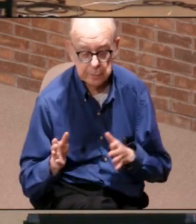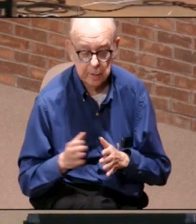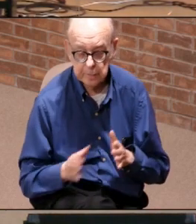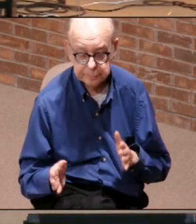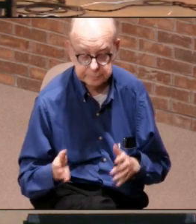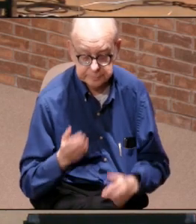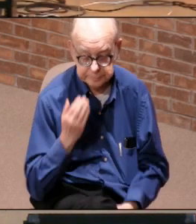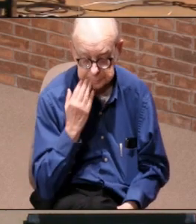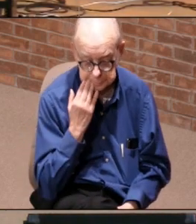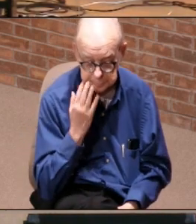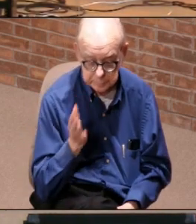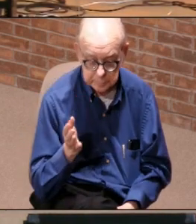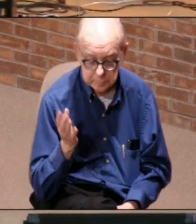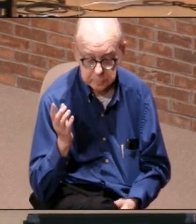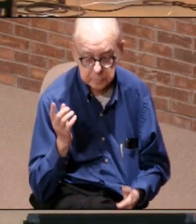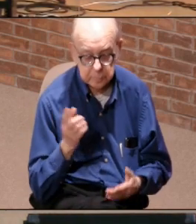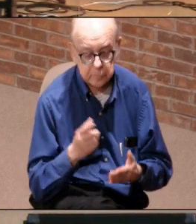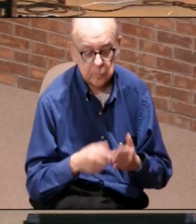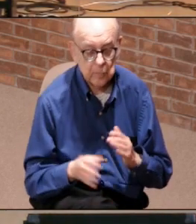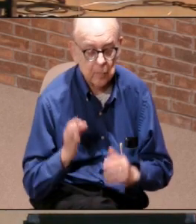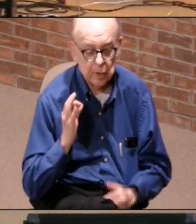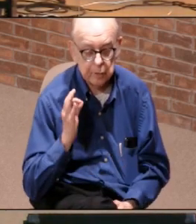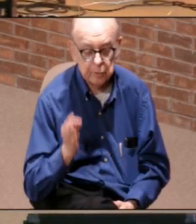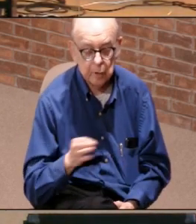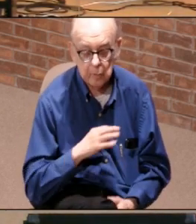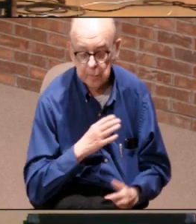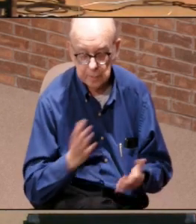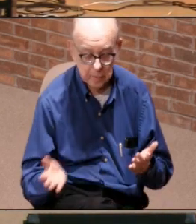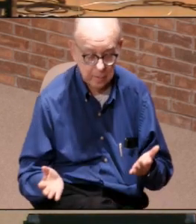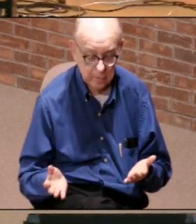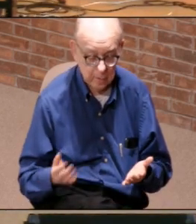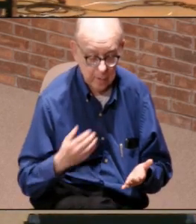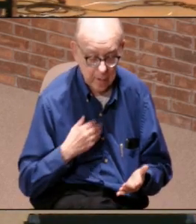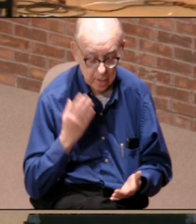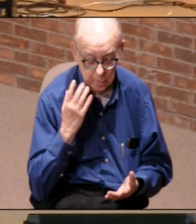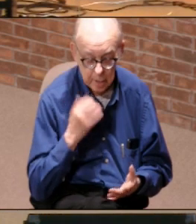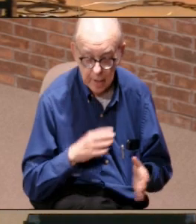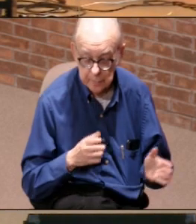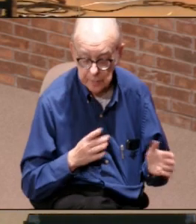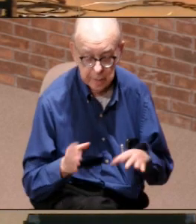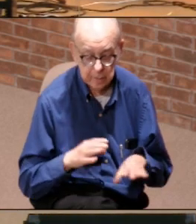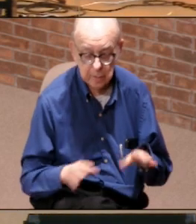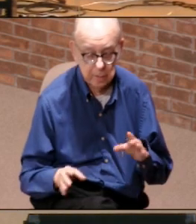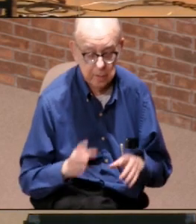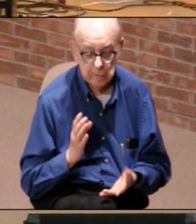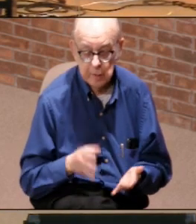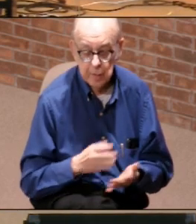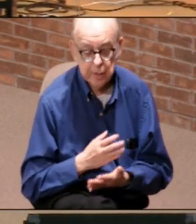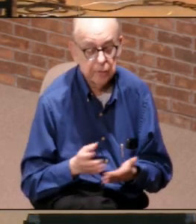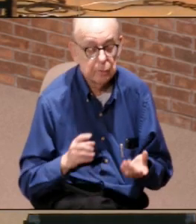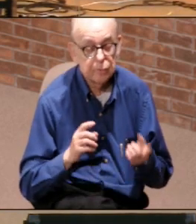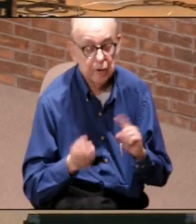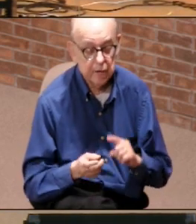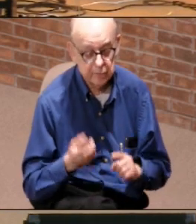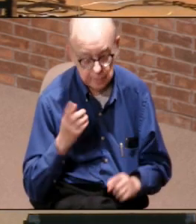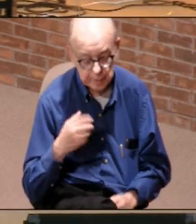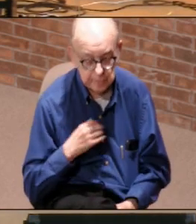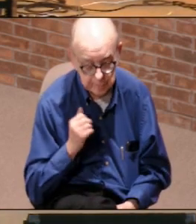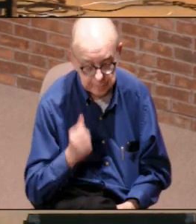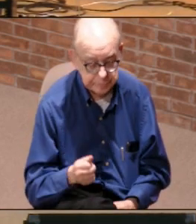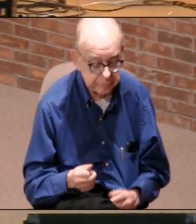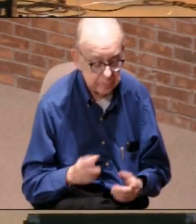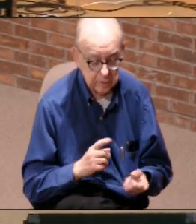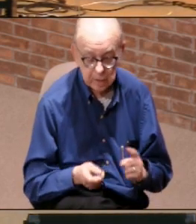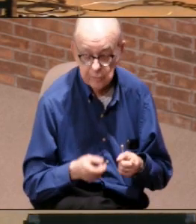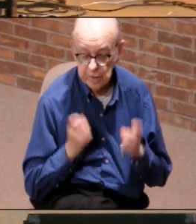I don't know what tomorrow's going to bring. I know what I've got plans to do, but they may change. And they